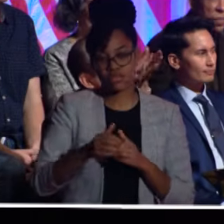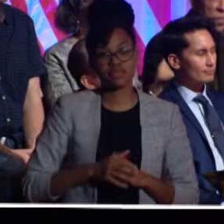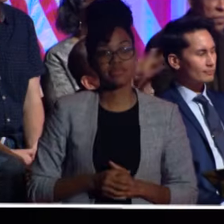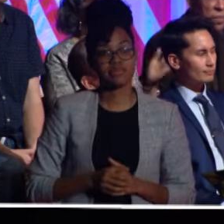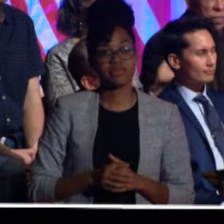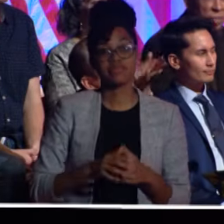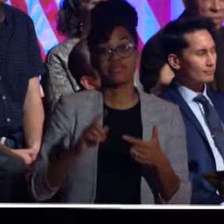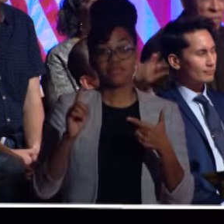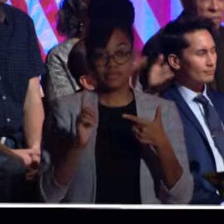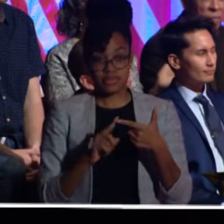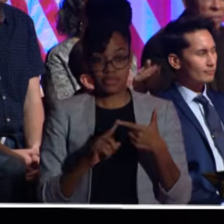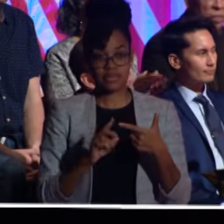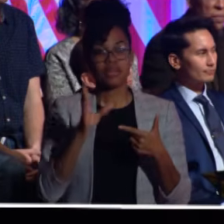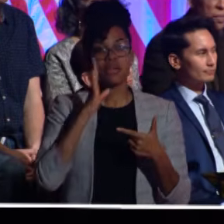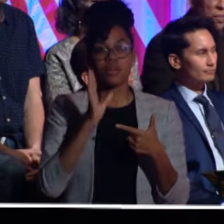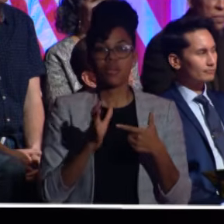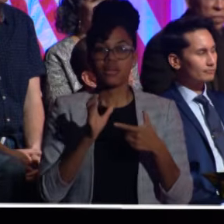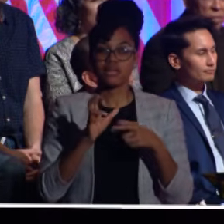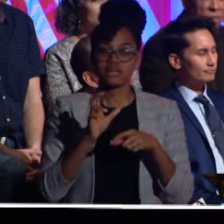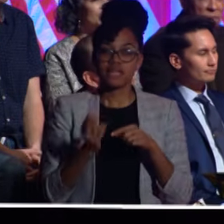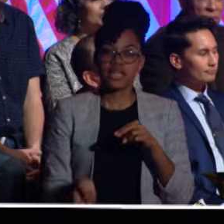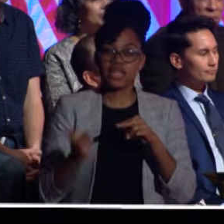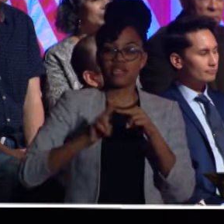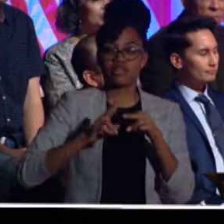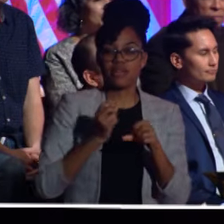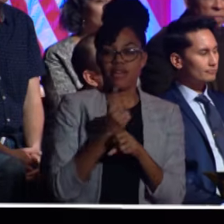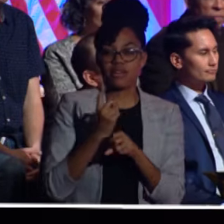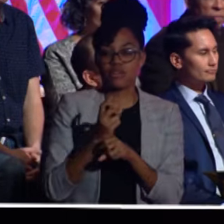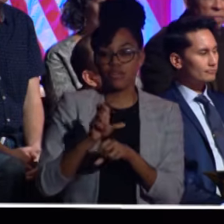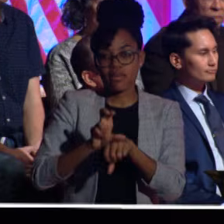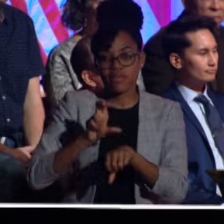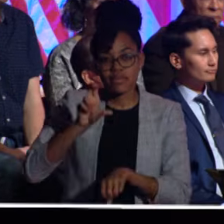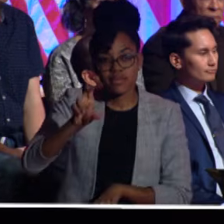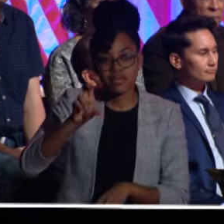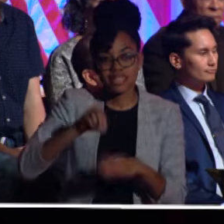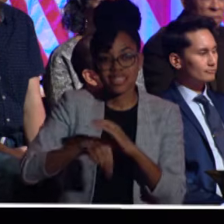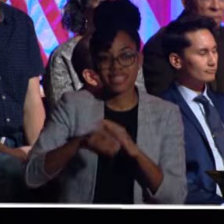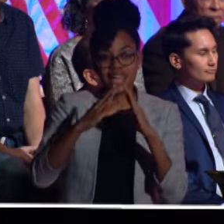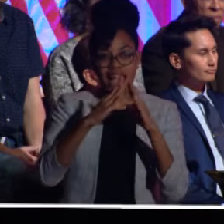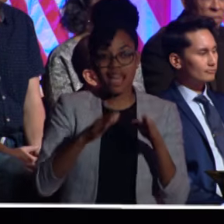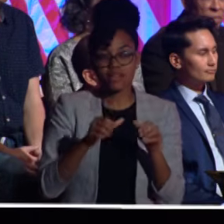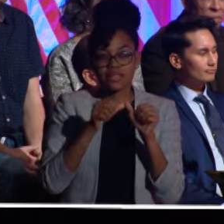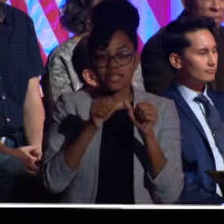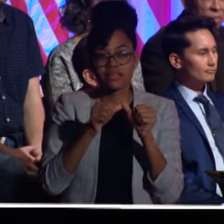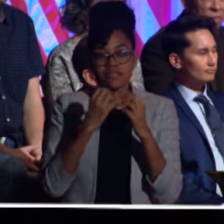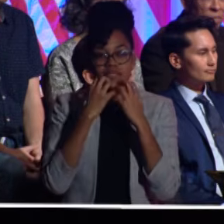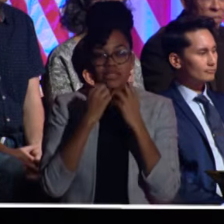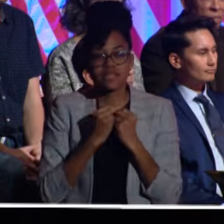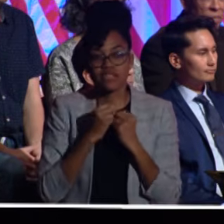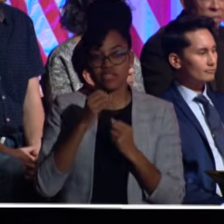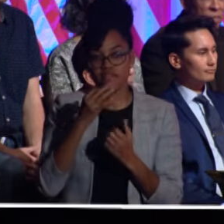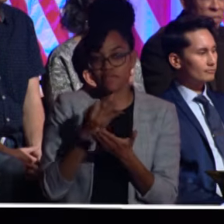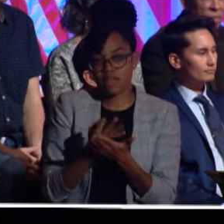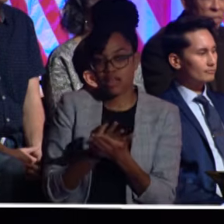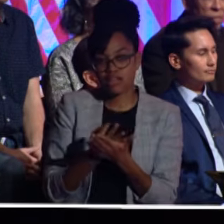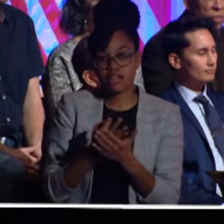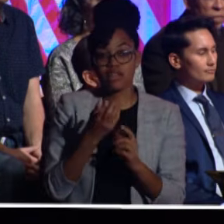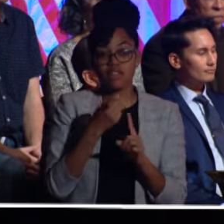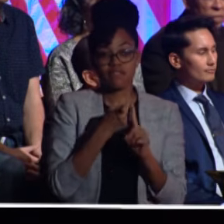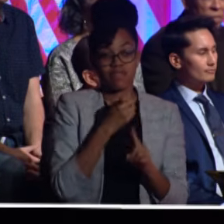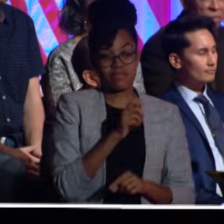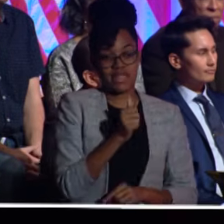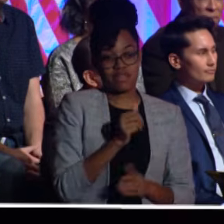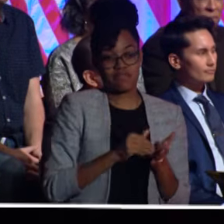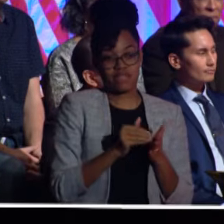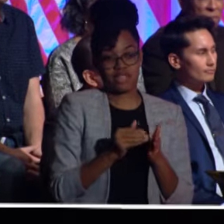Next, we will increase our annual investment in the Housing Preservation Fund from $10 million to $15 million, which will yield